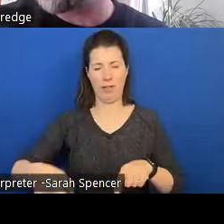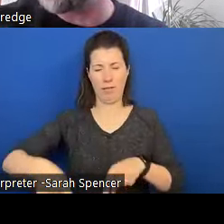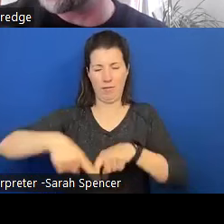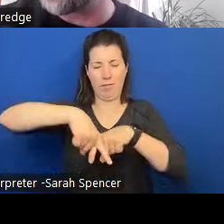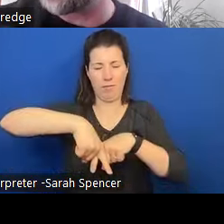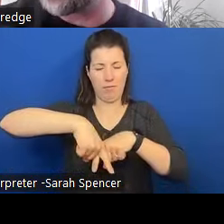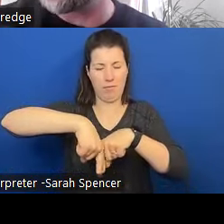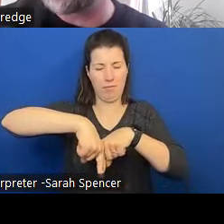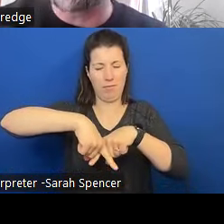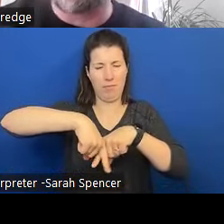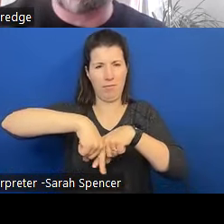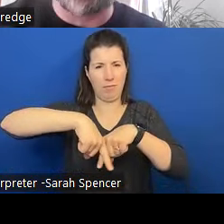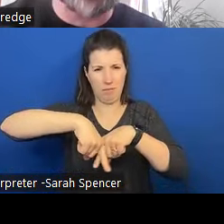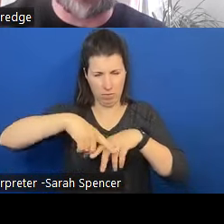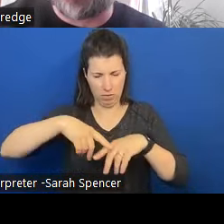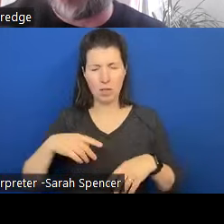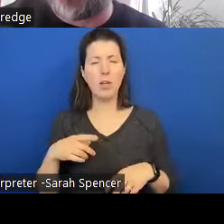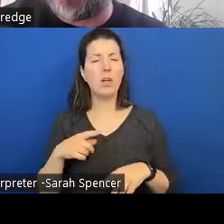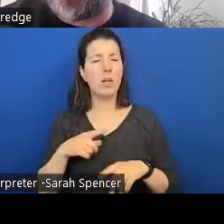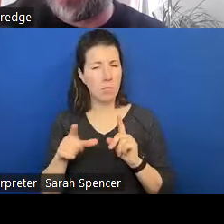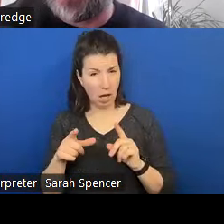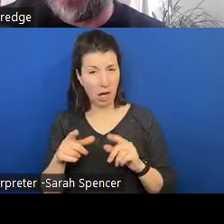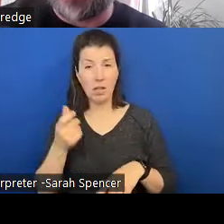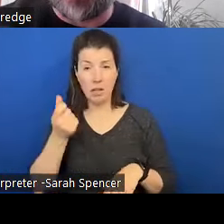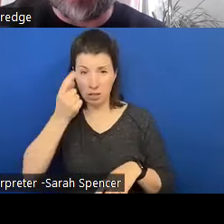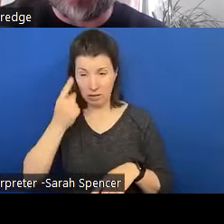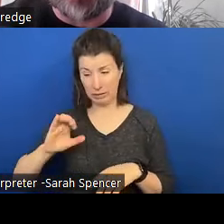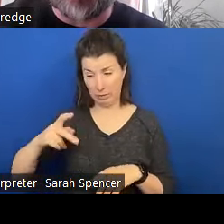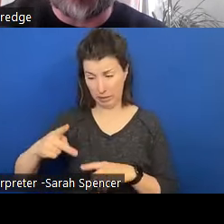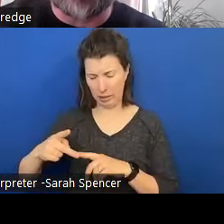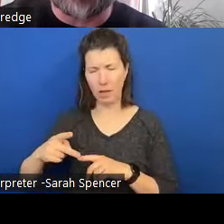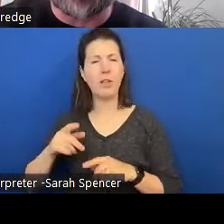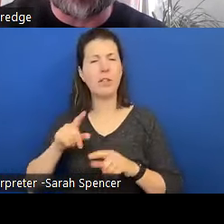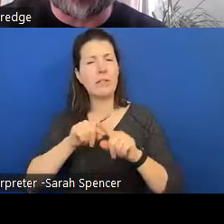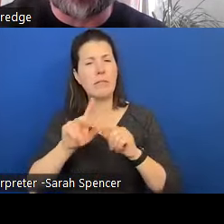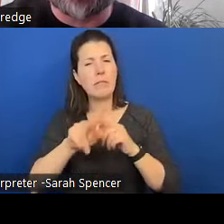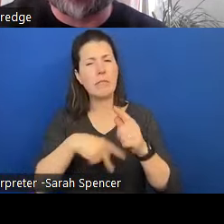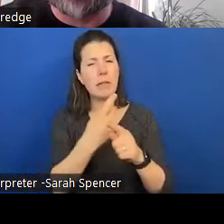groups that tend to be more affected in children with cerebral palsy.